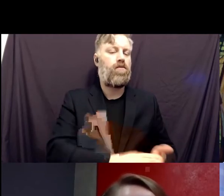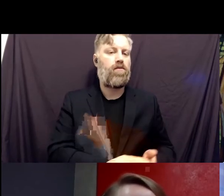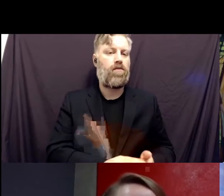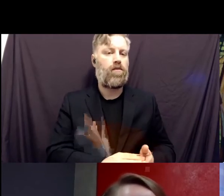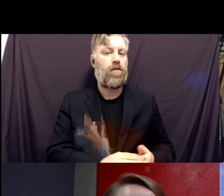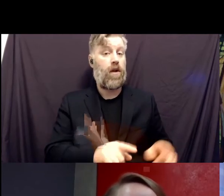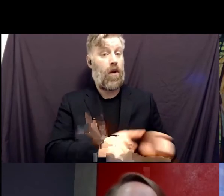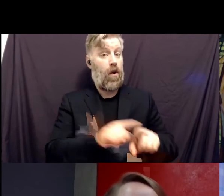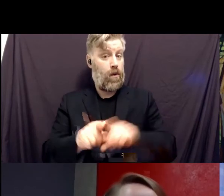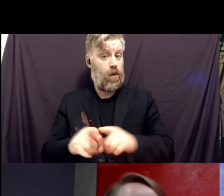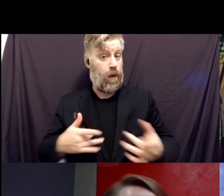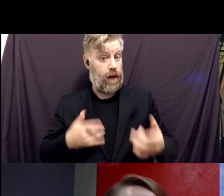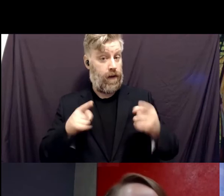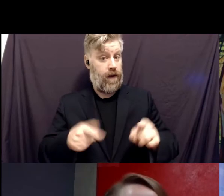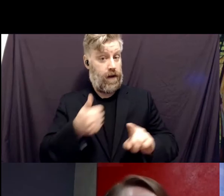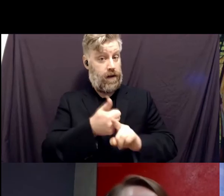accessible. All